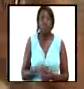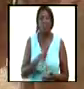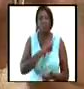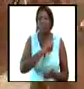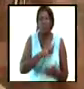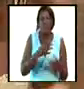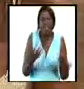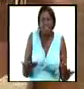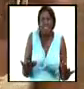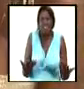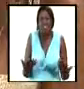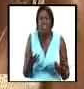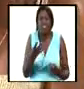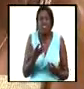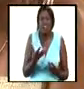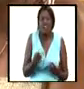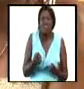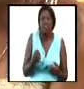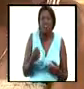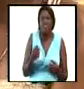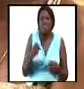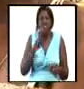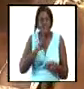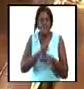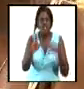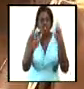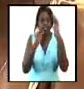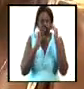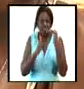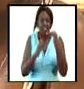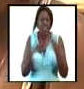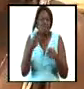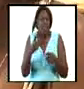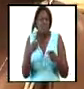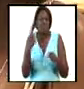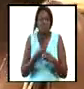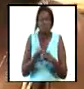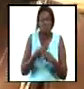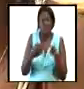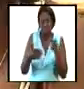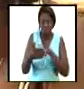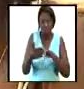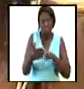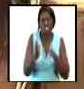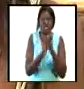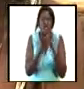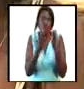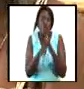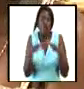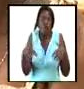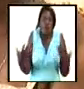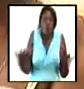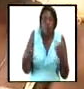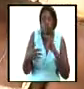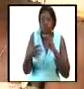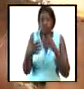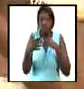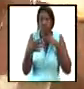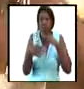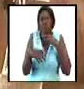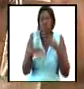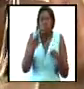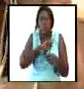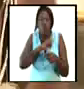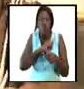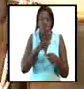Why do they have to write an introduction? You are going to read the book or the article in the first place. So why do they have to have